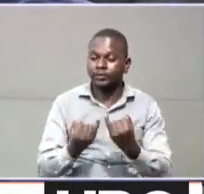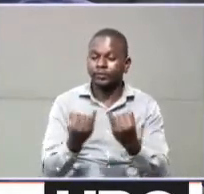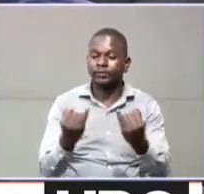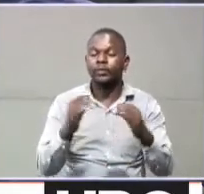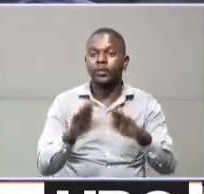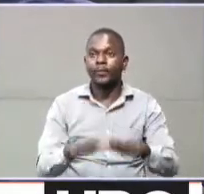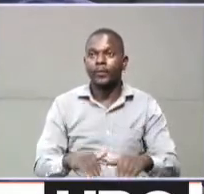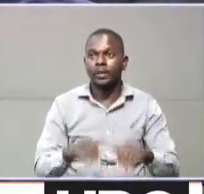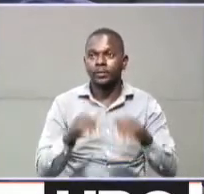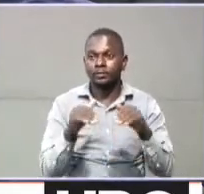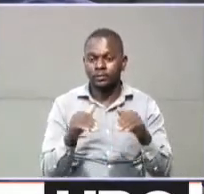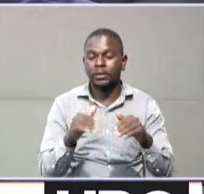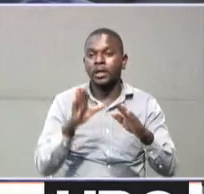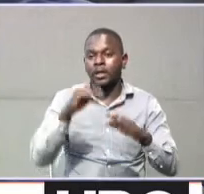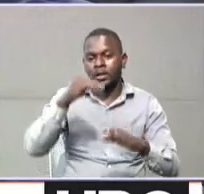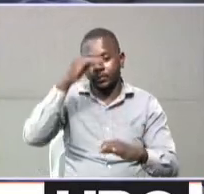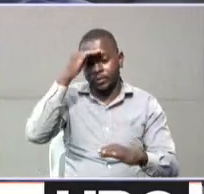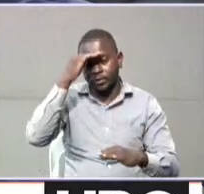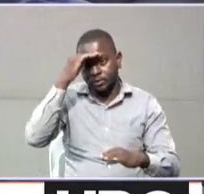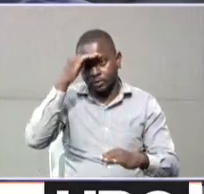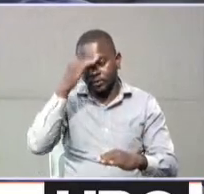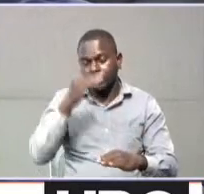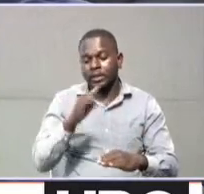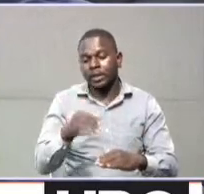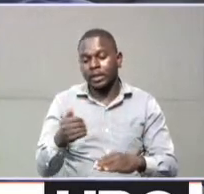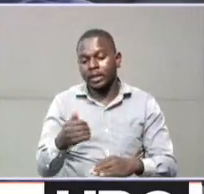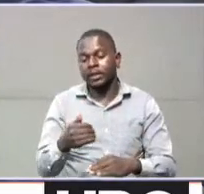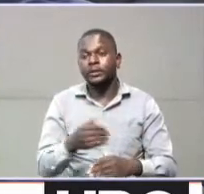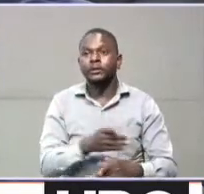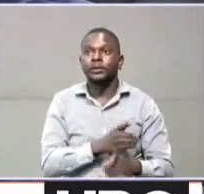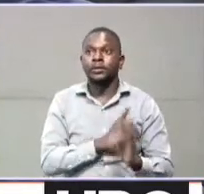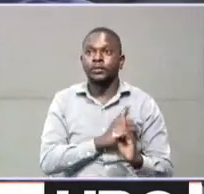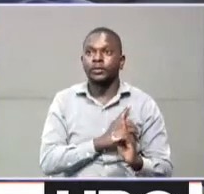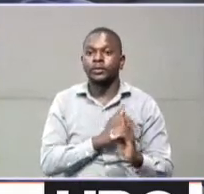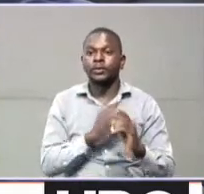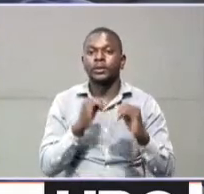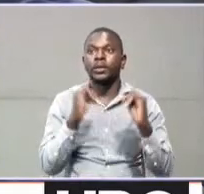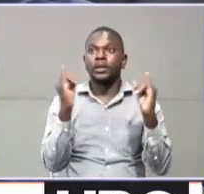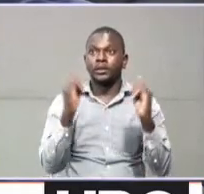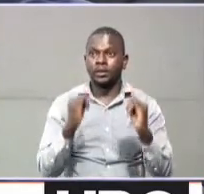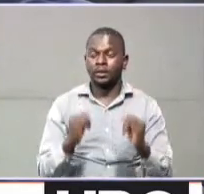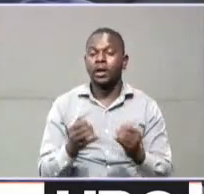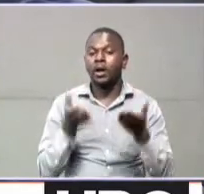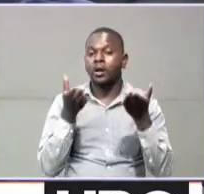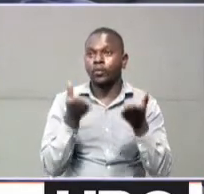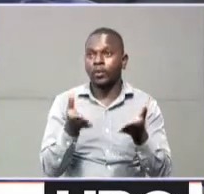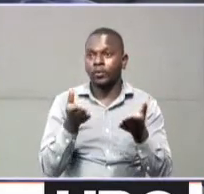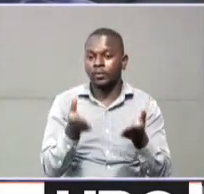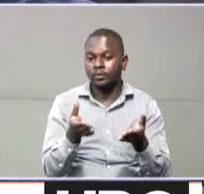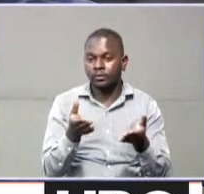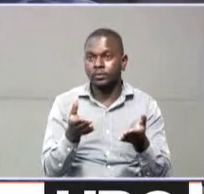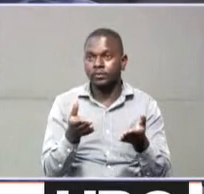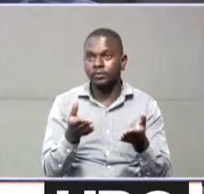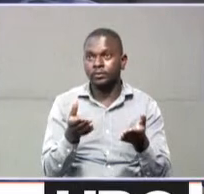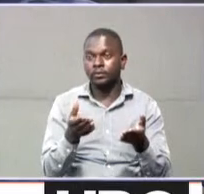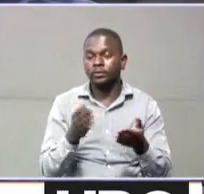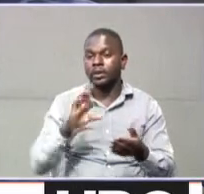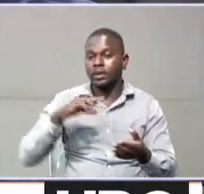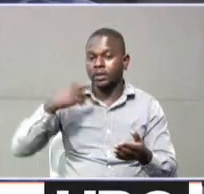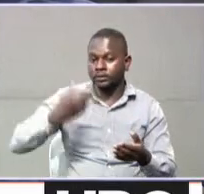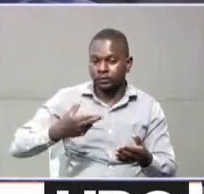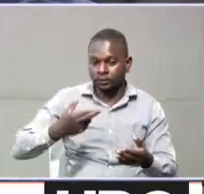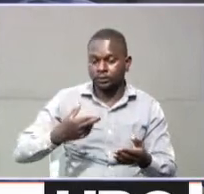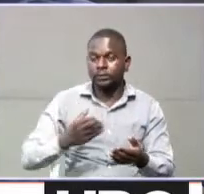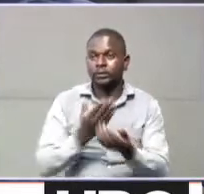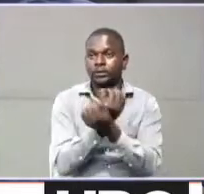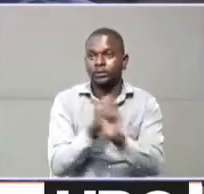house that police and sister security agencies were continuously present in in response and